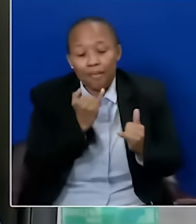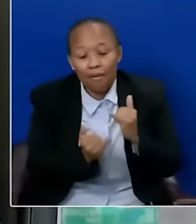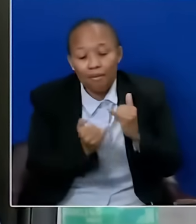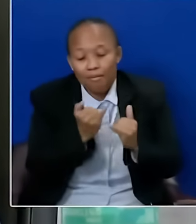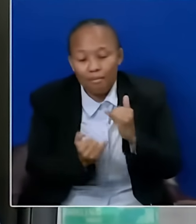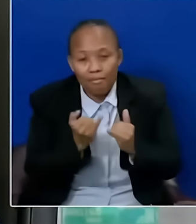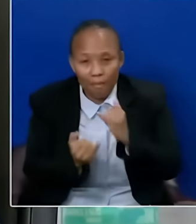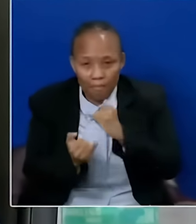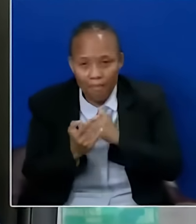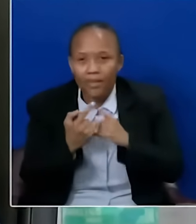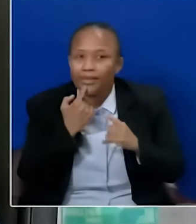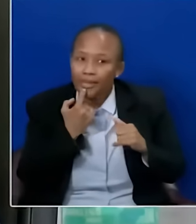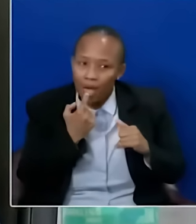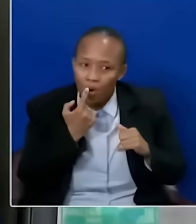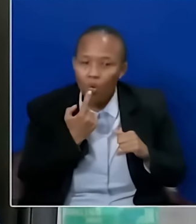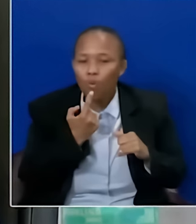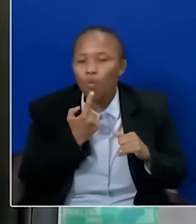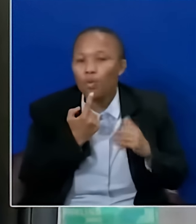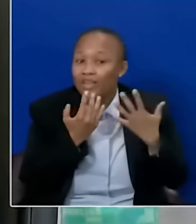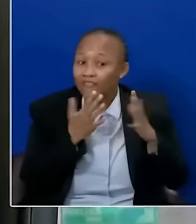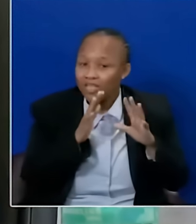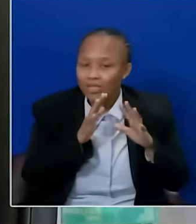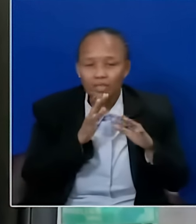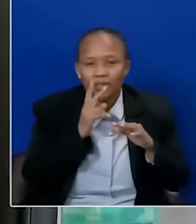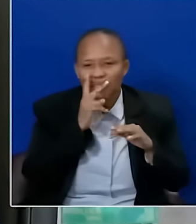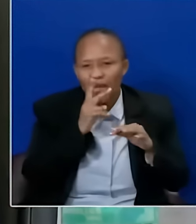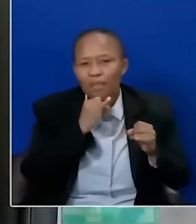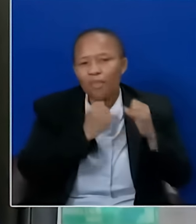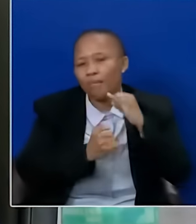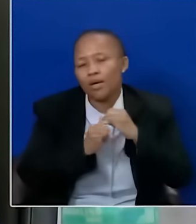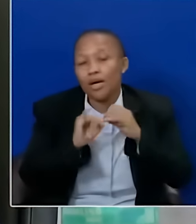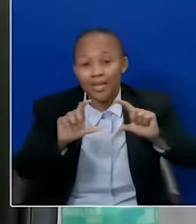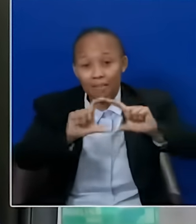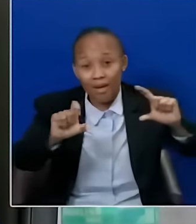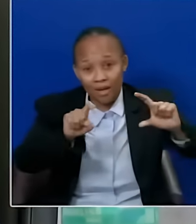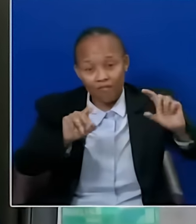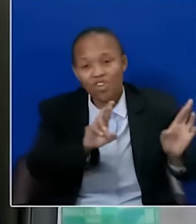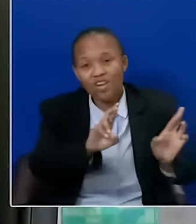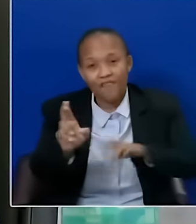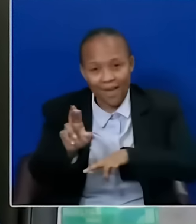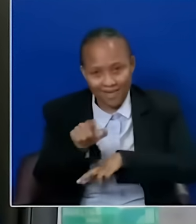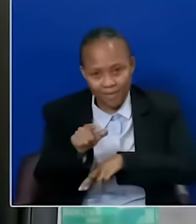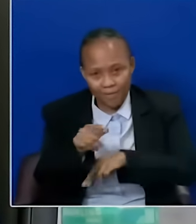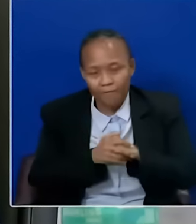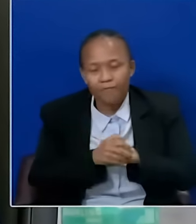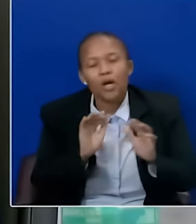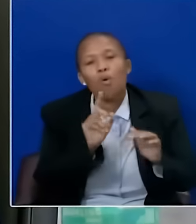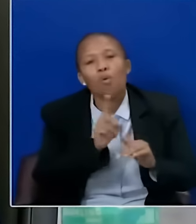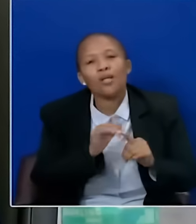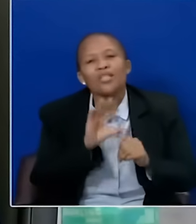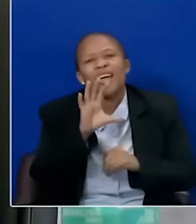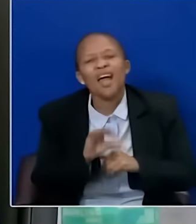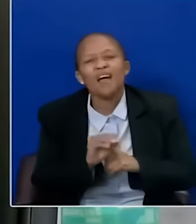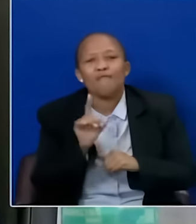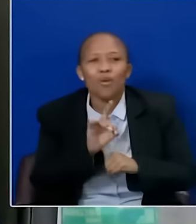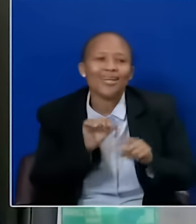on the typing error, those paragraphs that we're referring to, where there was an allegation that the 15 cartridge cases were